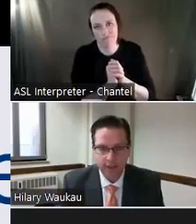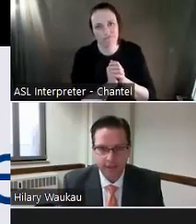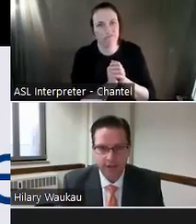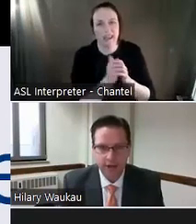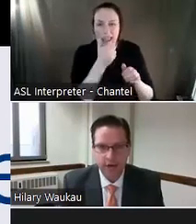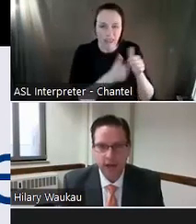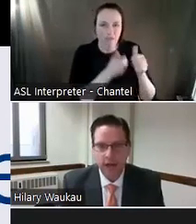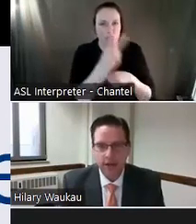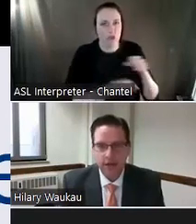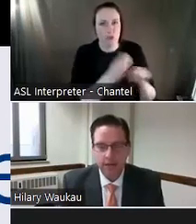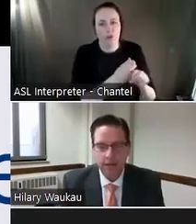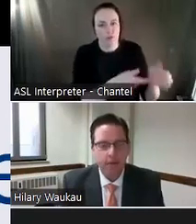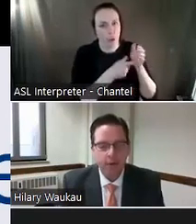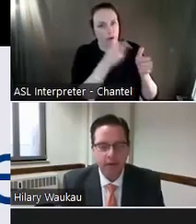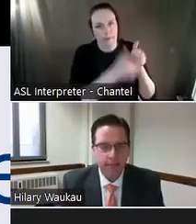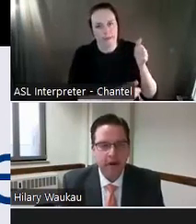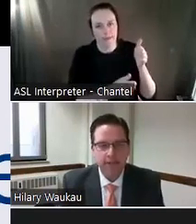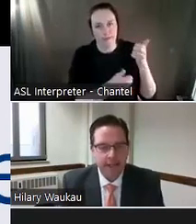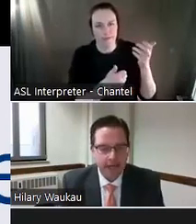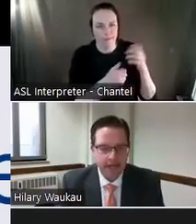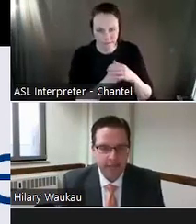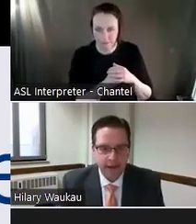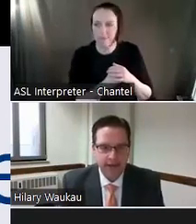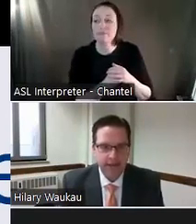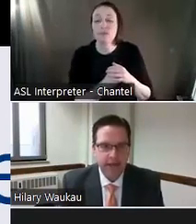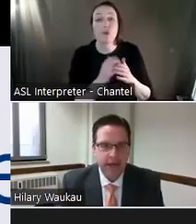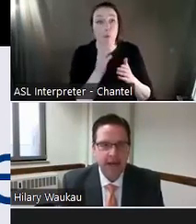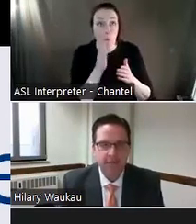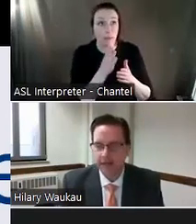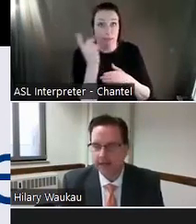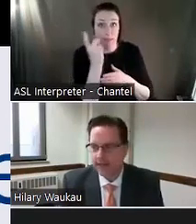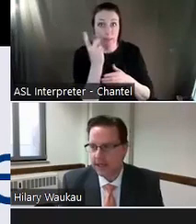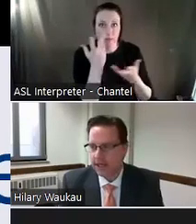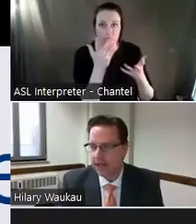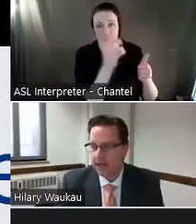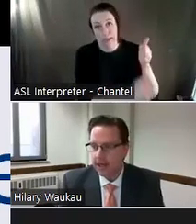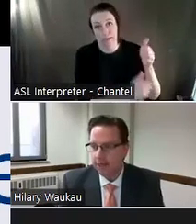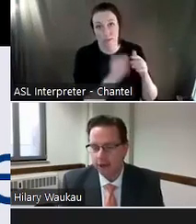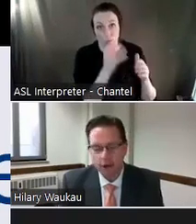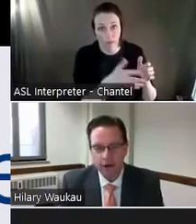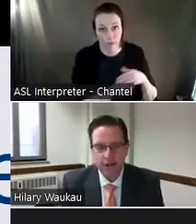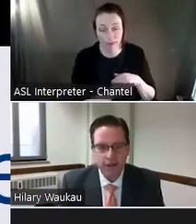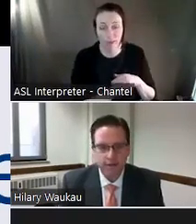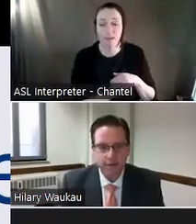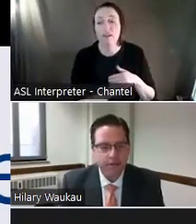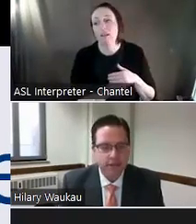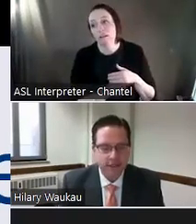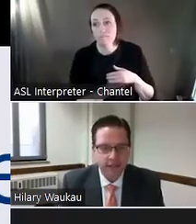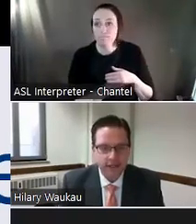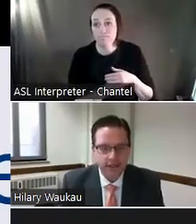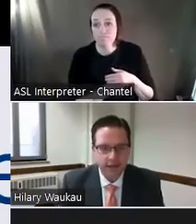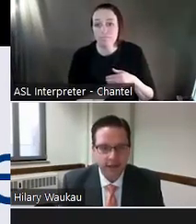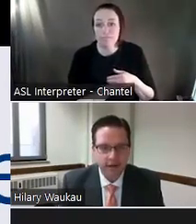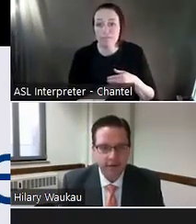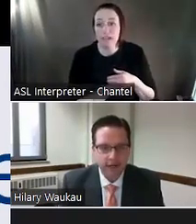the legislature. So there will be a budget that is passed. I have yet to see, regardless of who sits